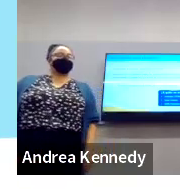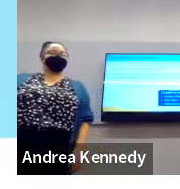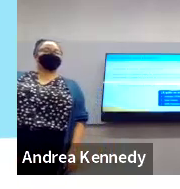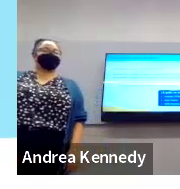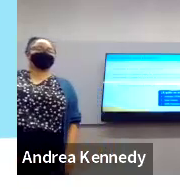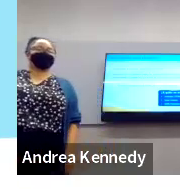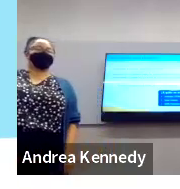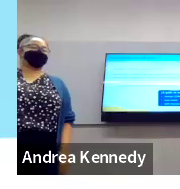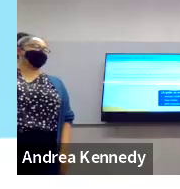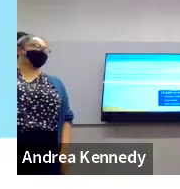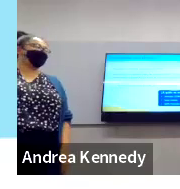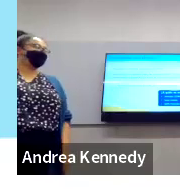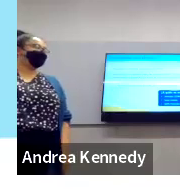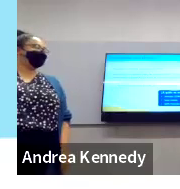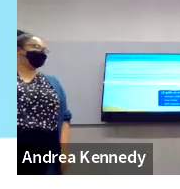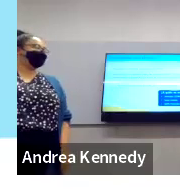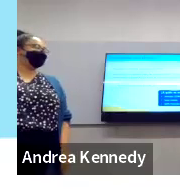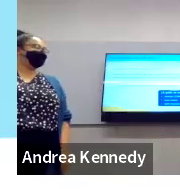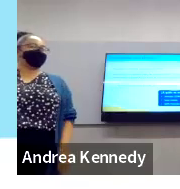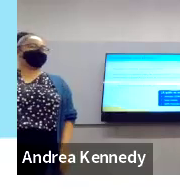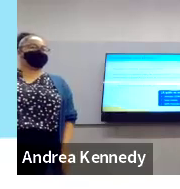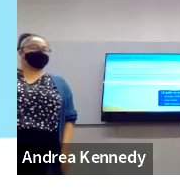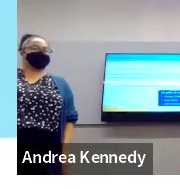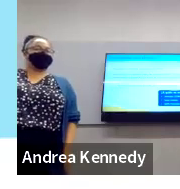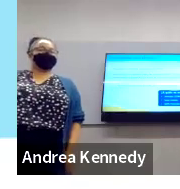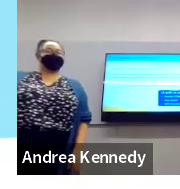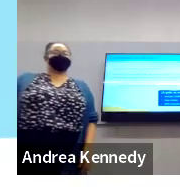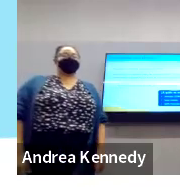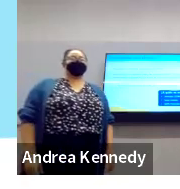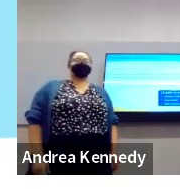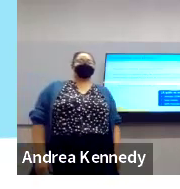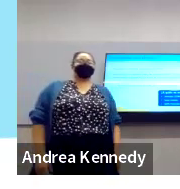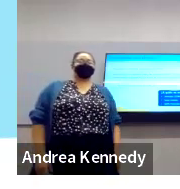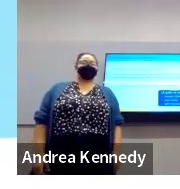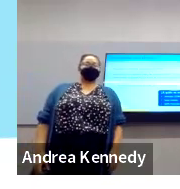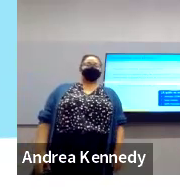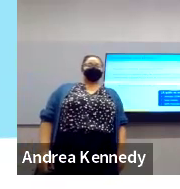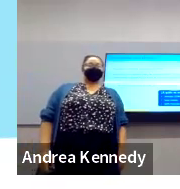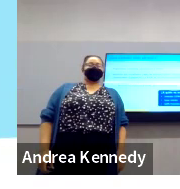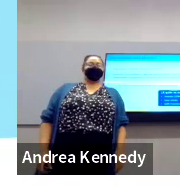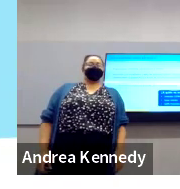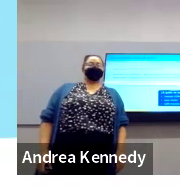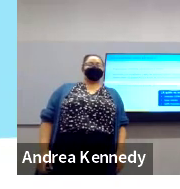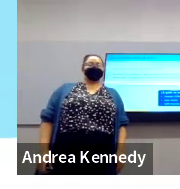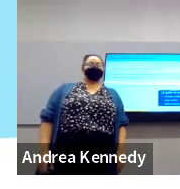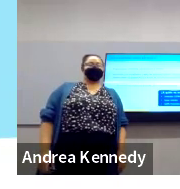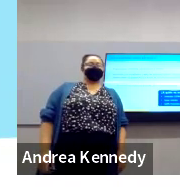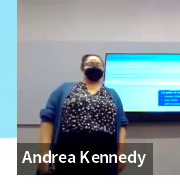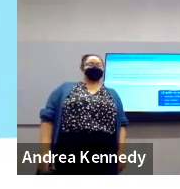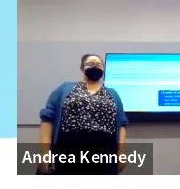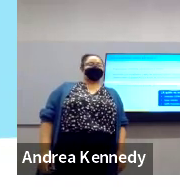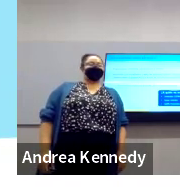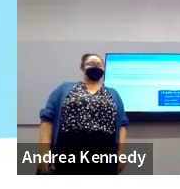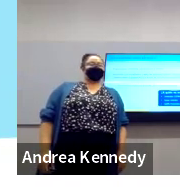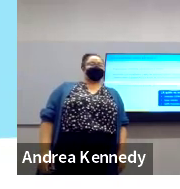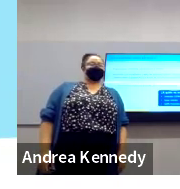ley SASFRA, control de renta, estabilización de renta, las casas móviles y los que son